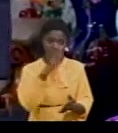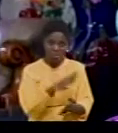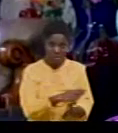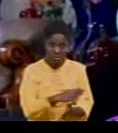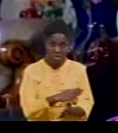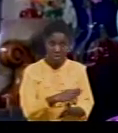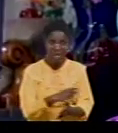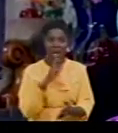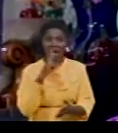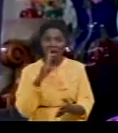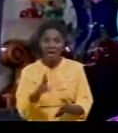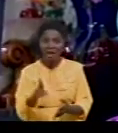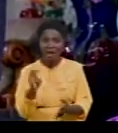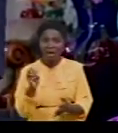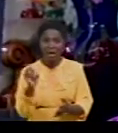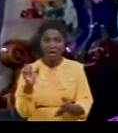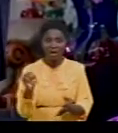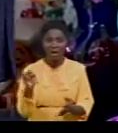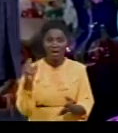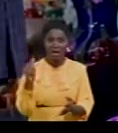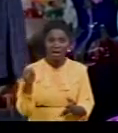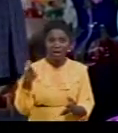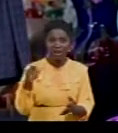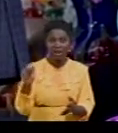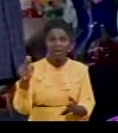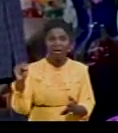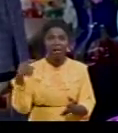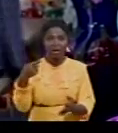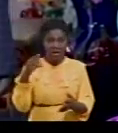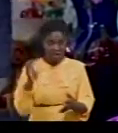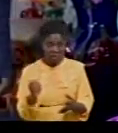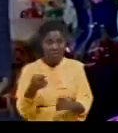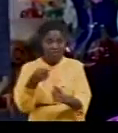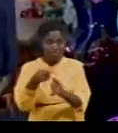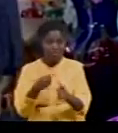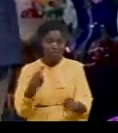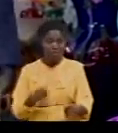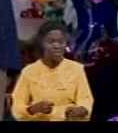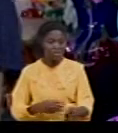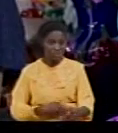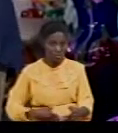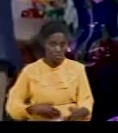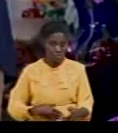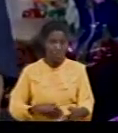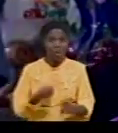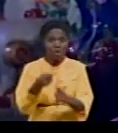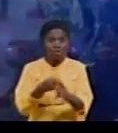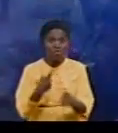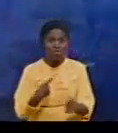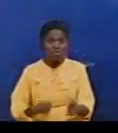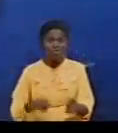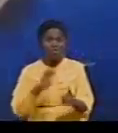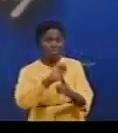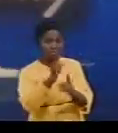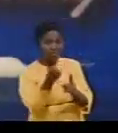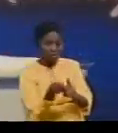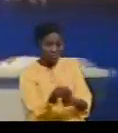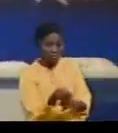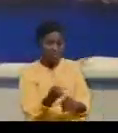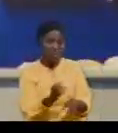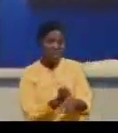the environmental influence on anyone, and before the influence of society